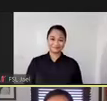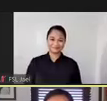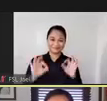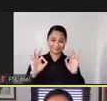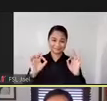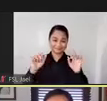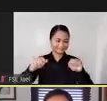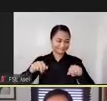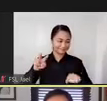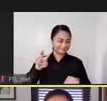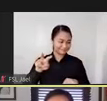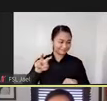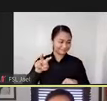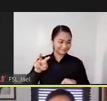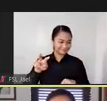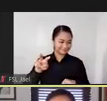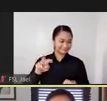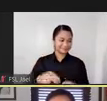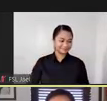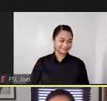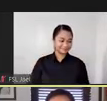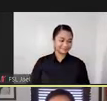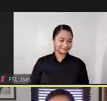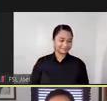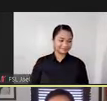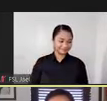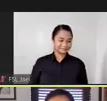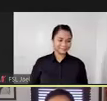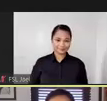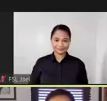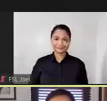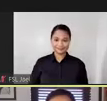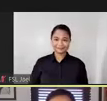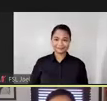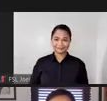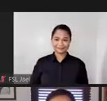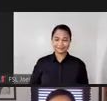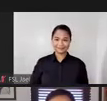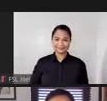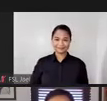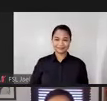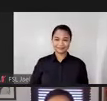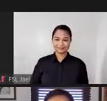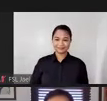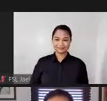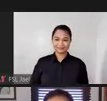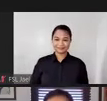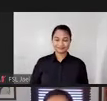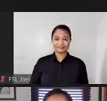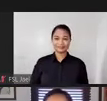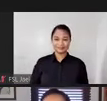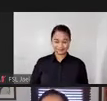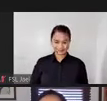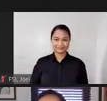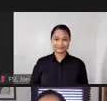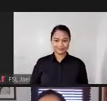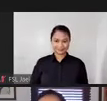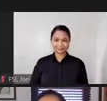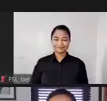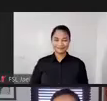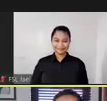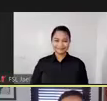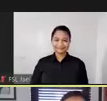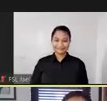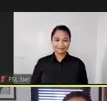Yeah, we see you. Okay, I don't have controls of my presentation now, so I'm just,